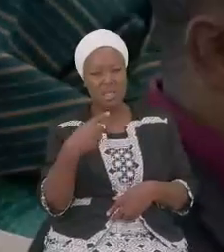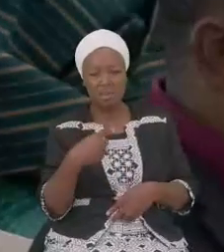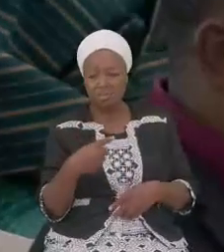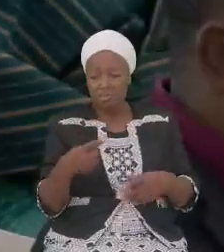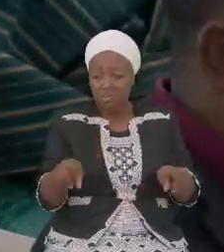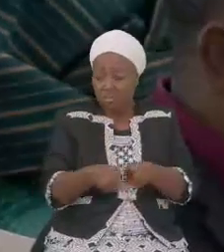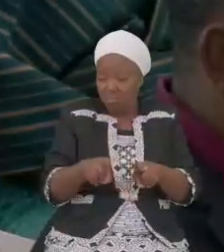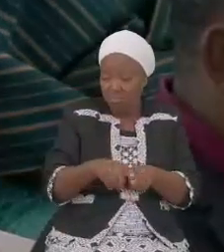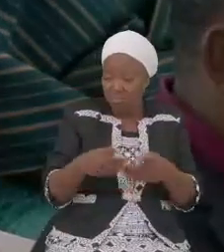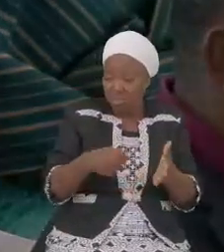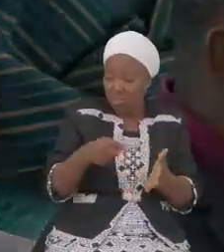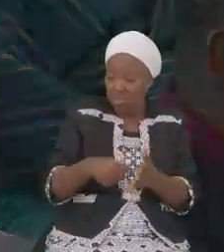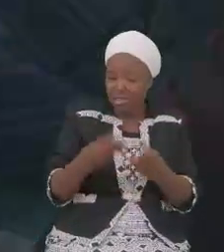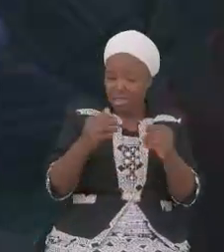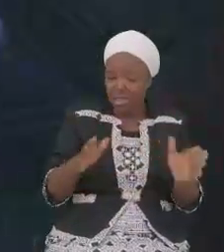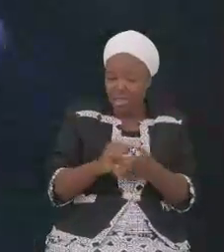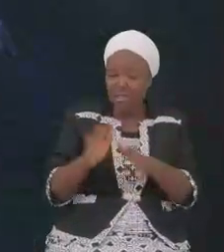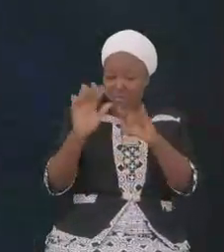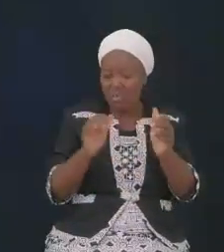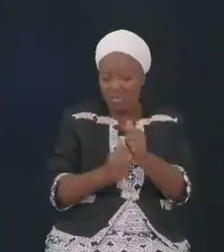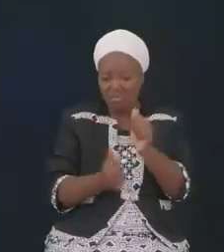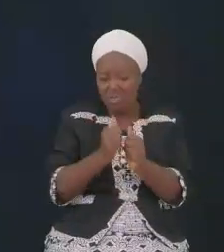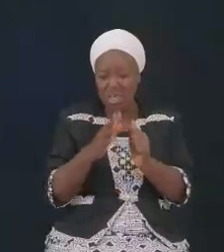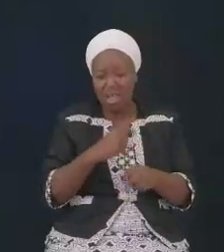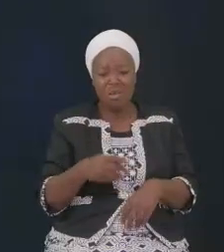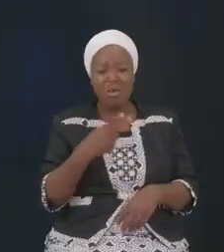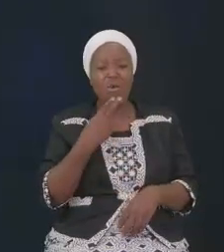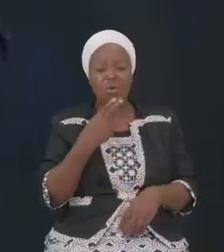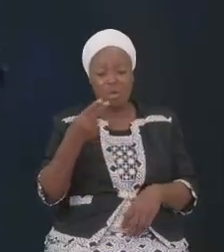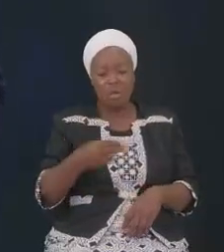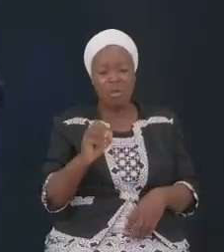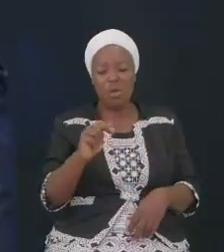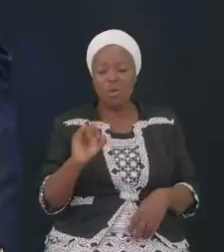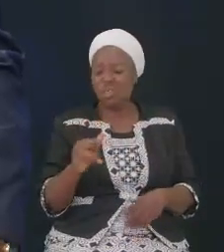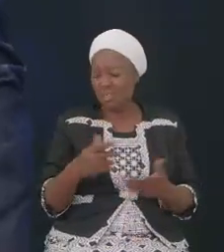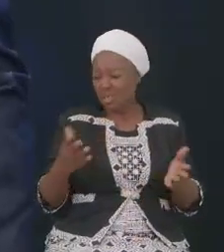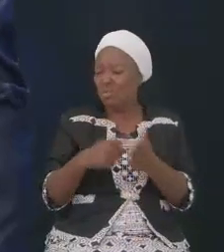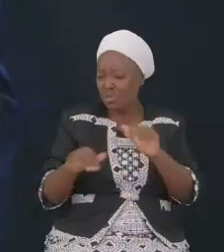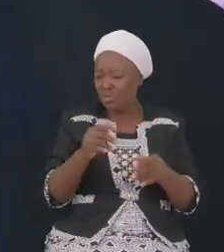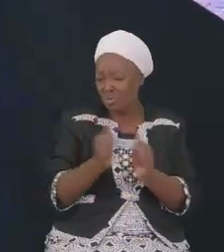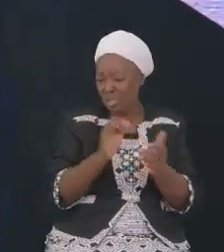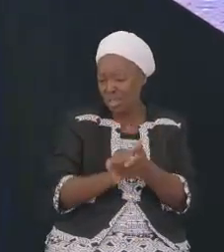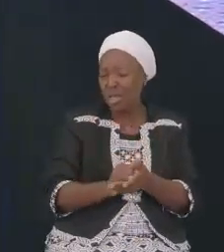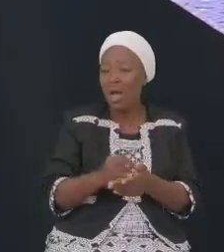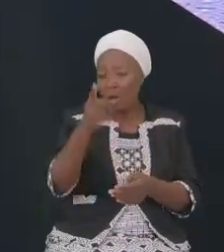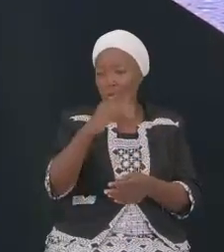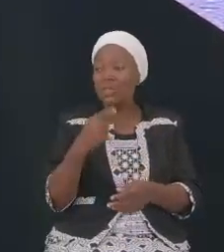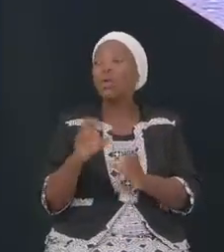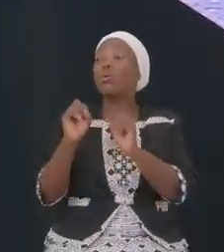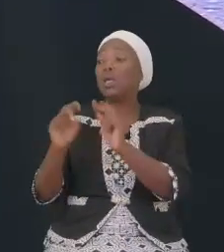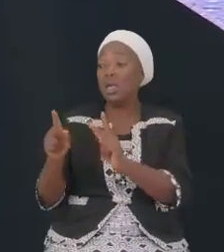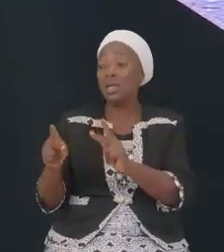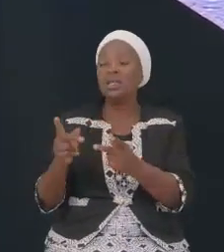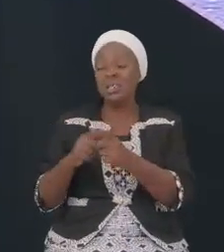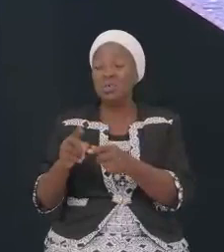this land flowing with milk and honey, what do I want to do with that? And God said, that's all right. You don't want to get good there. And they died in the